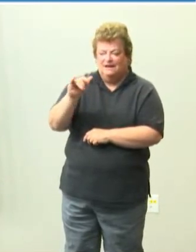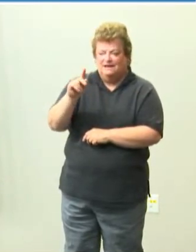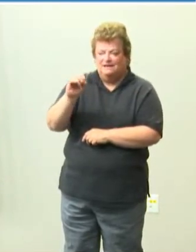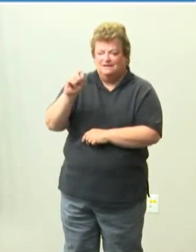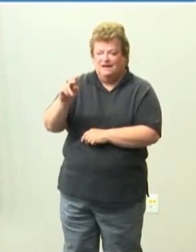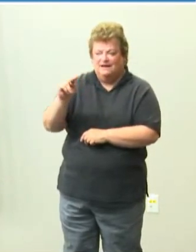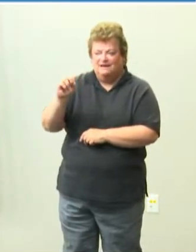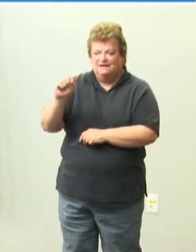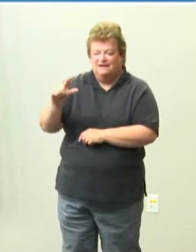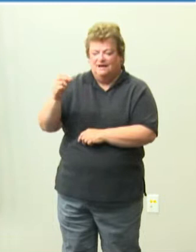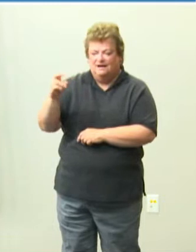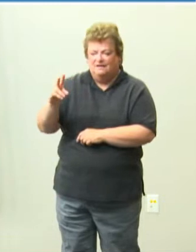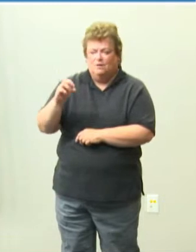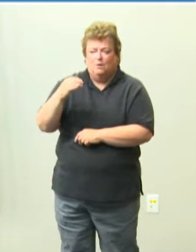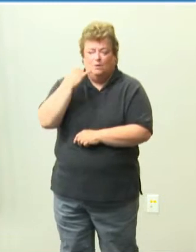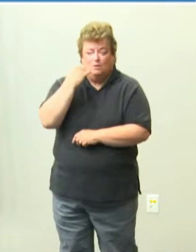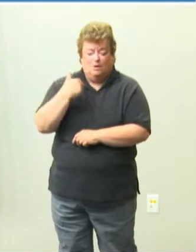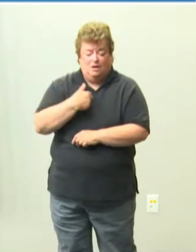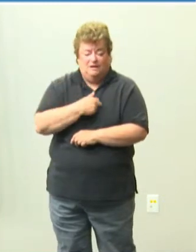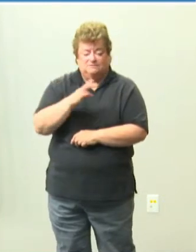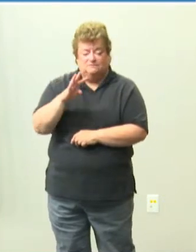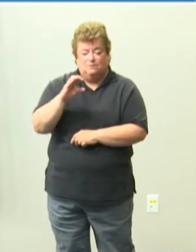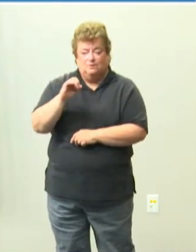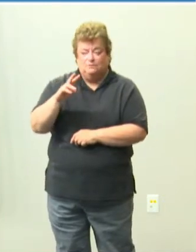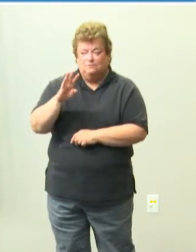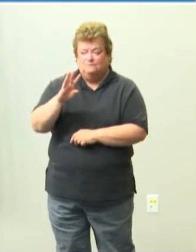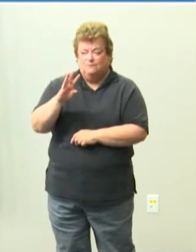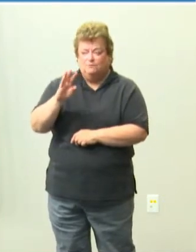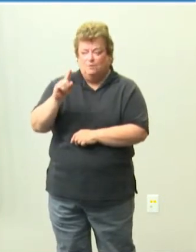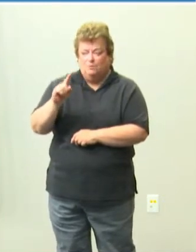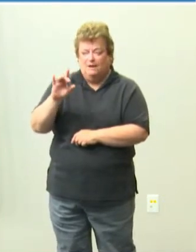covid19.lincoln.ne.gov or by calling us at